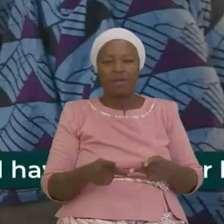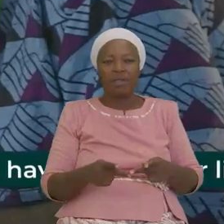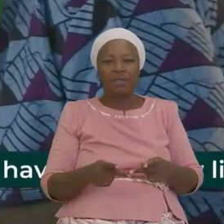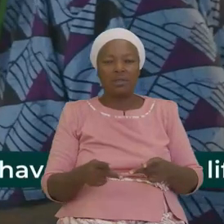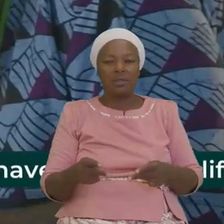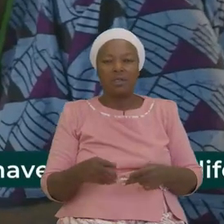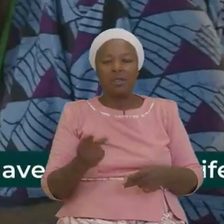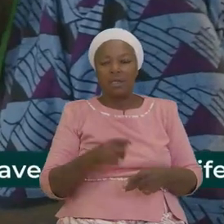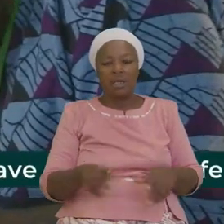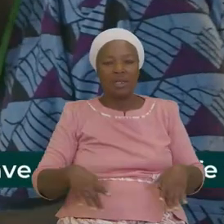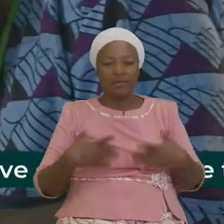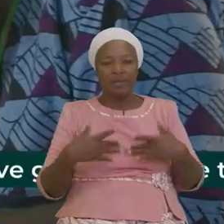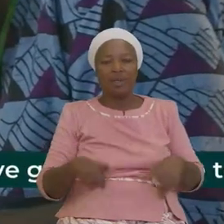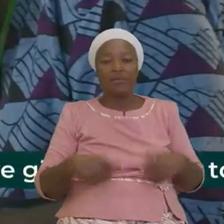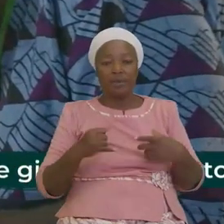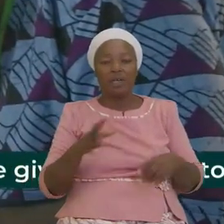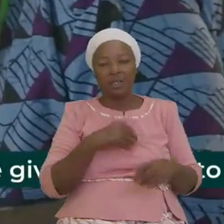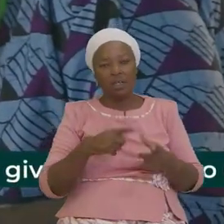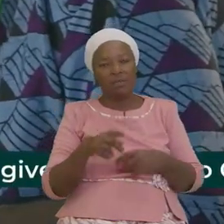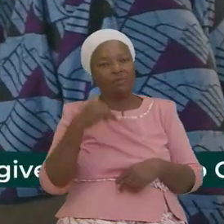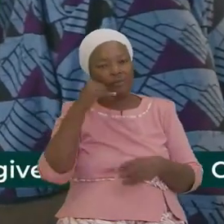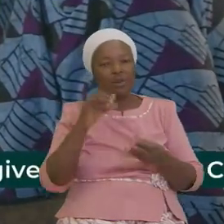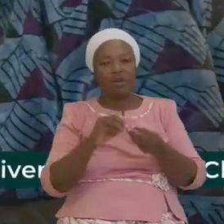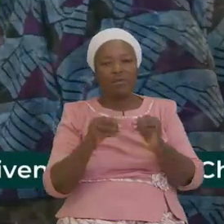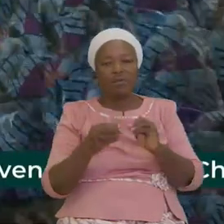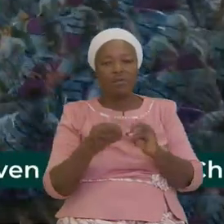the place, their phone numbers.